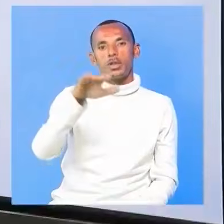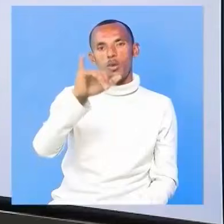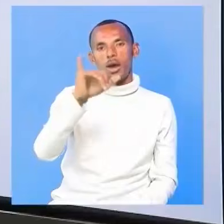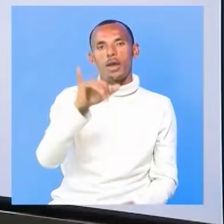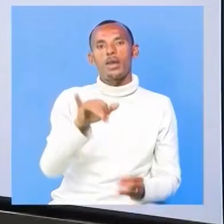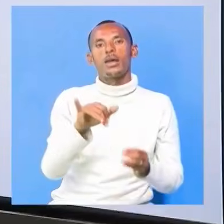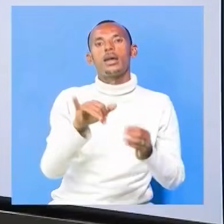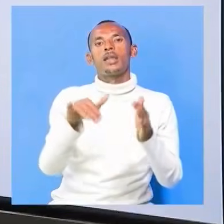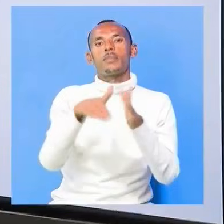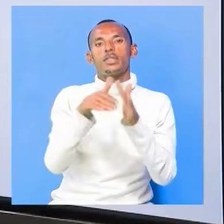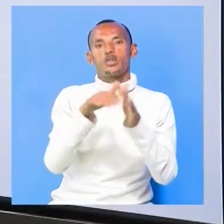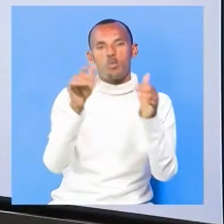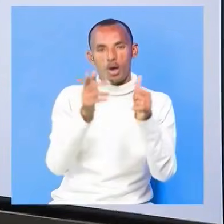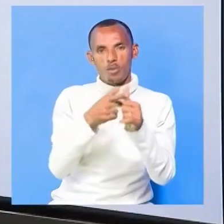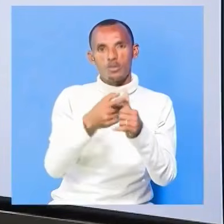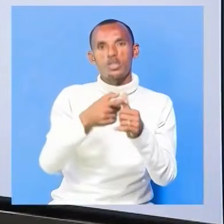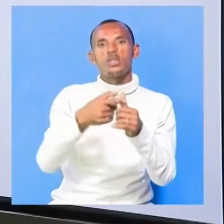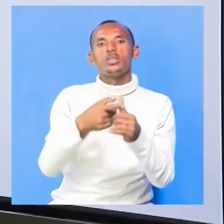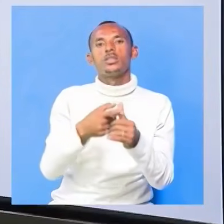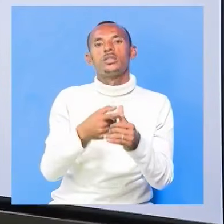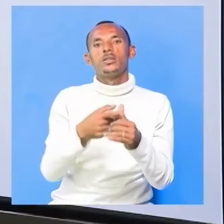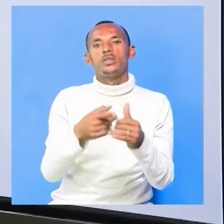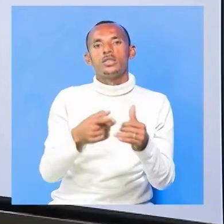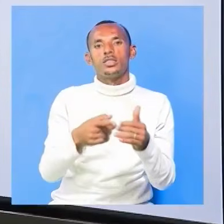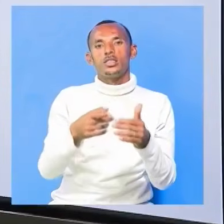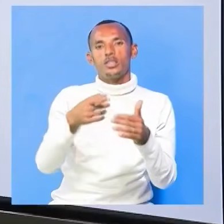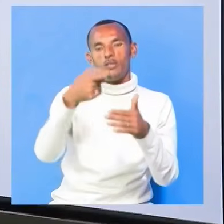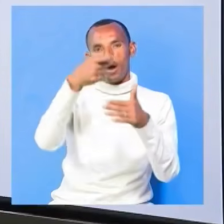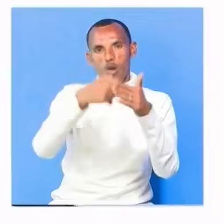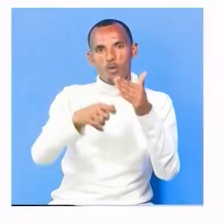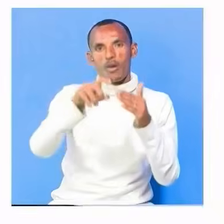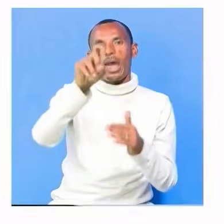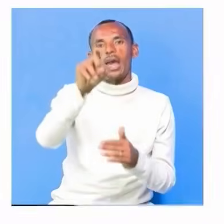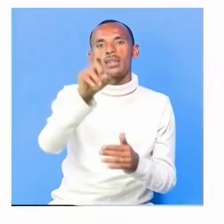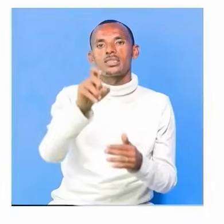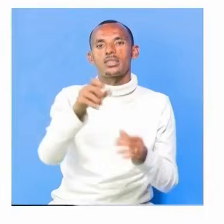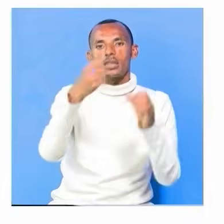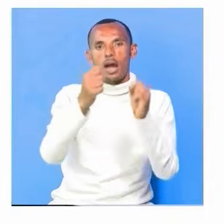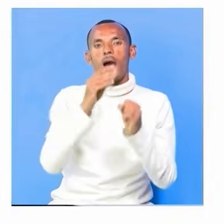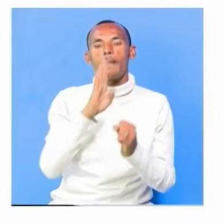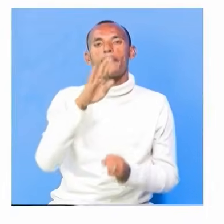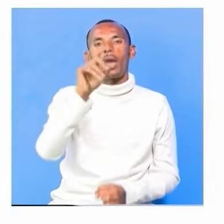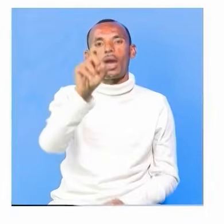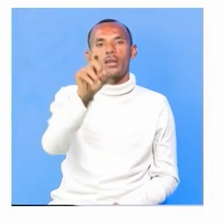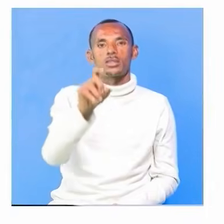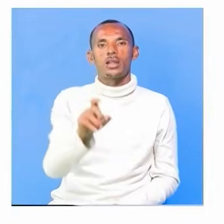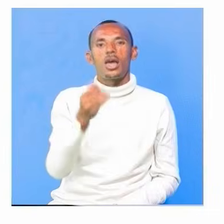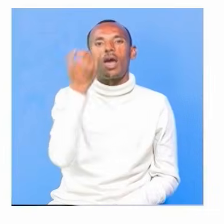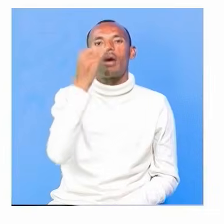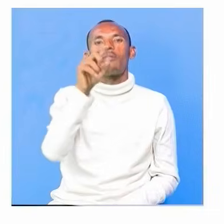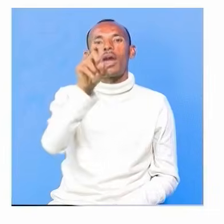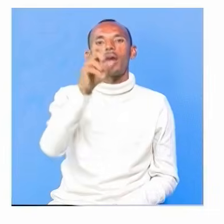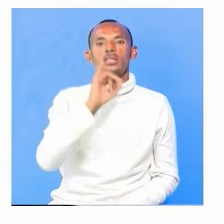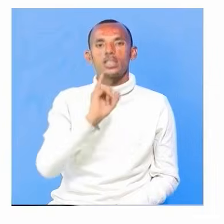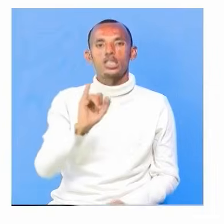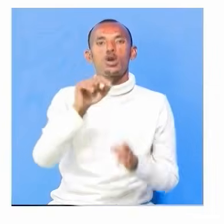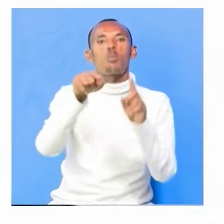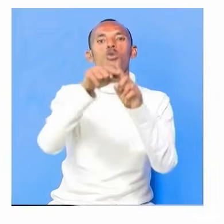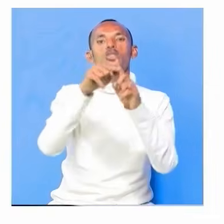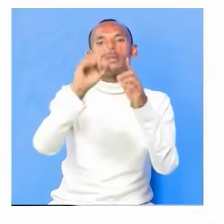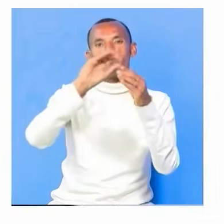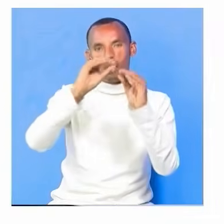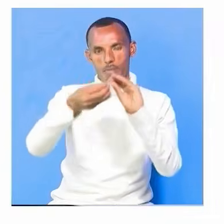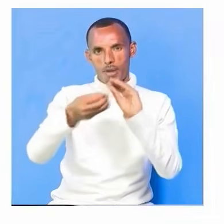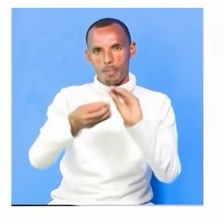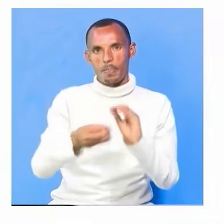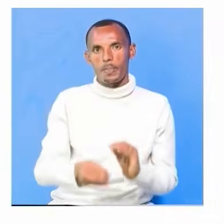representation. One of the value of absolute value of x can be x if this x is a